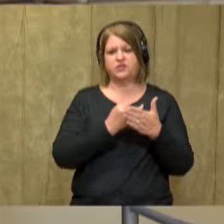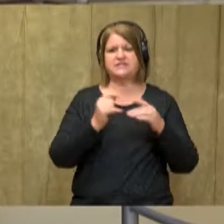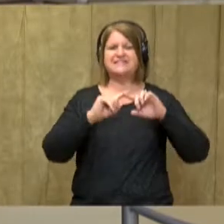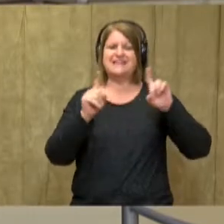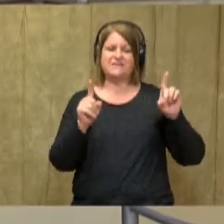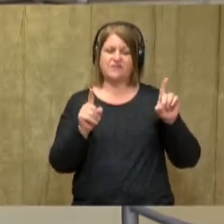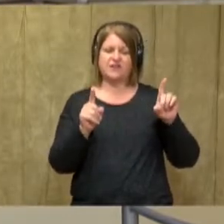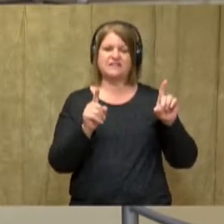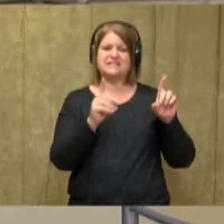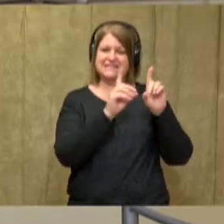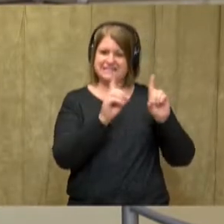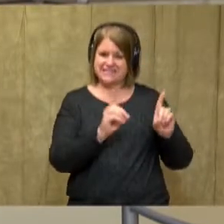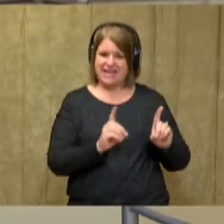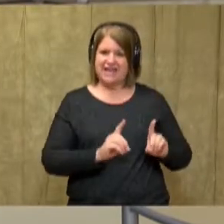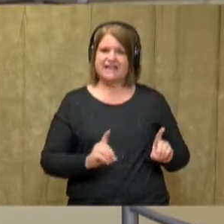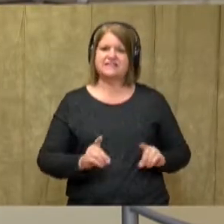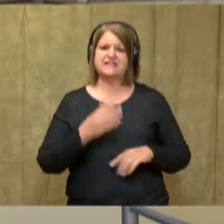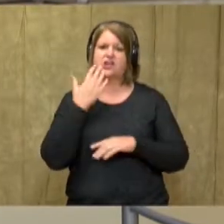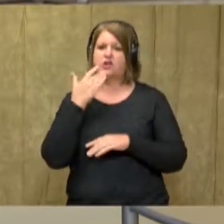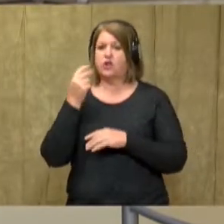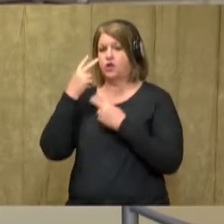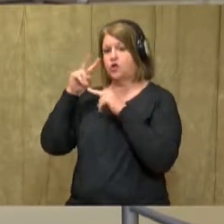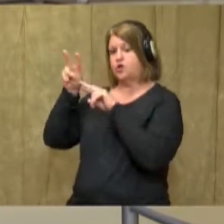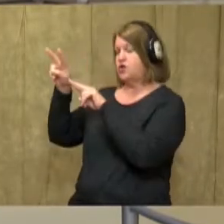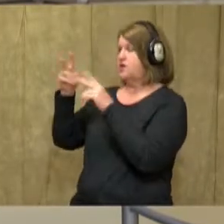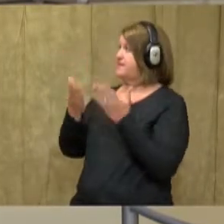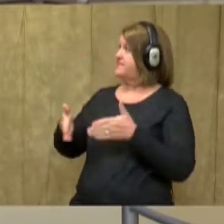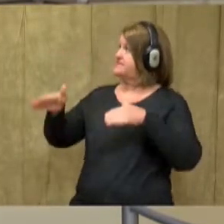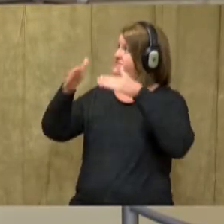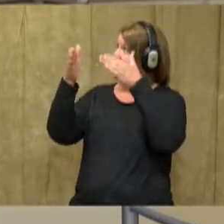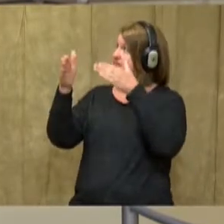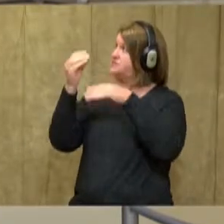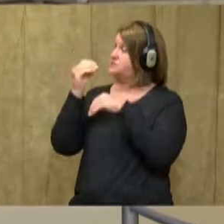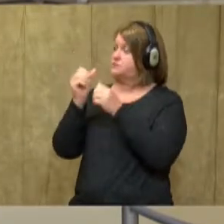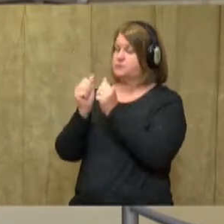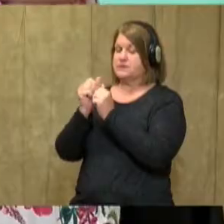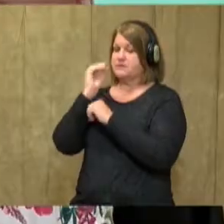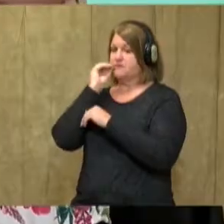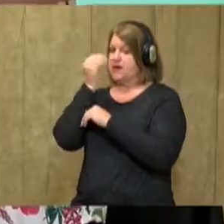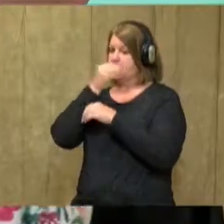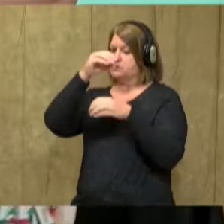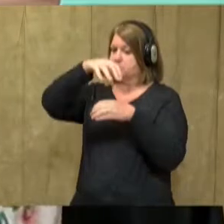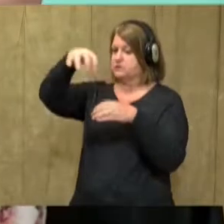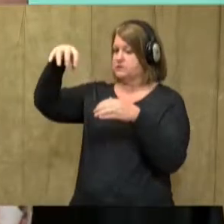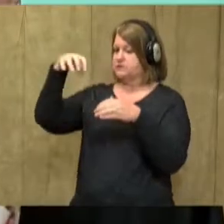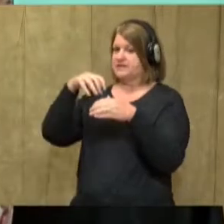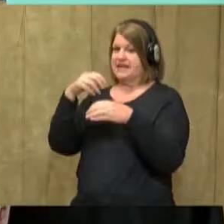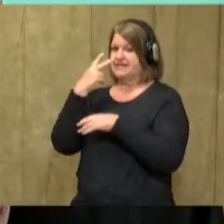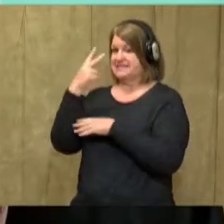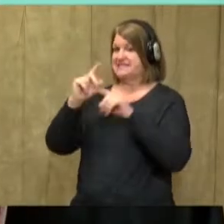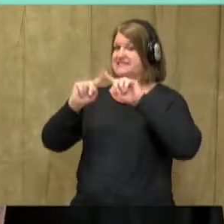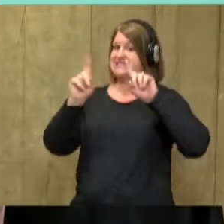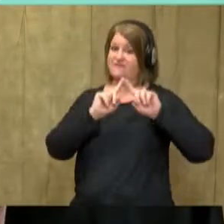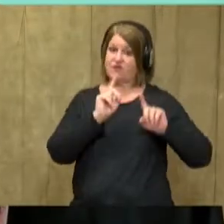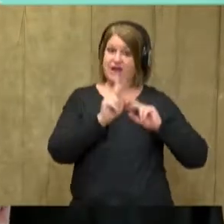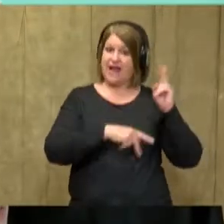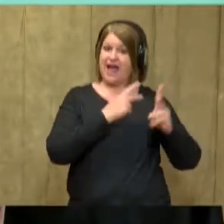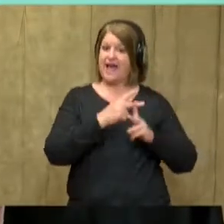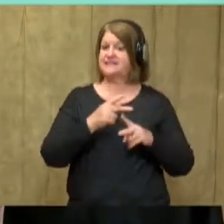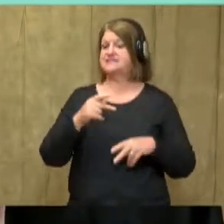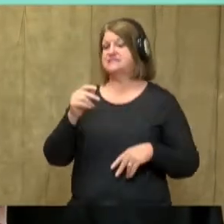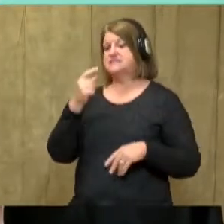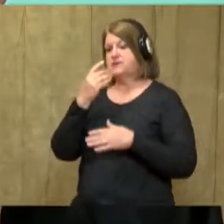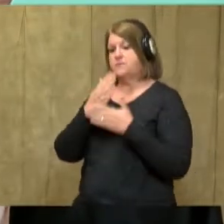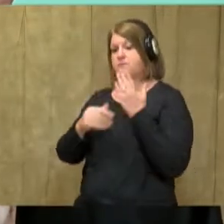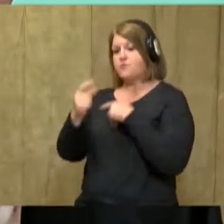at this still life. Look at this vase with flowers. I see that he's using different kinds of flowers. You have some red flowers, some